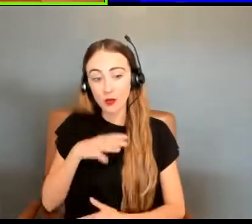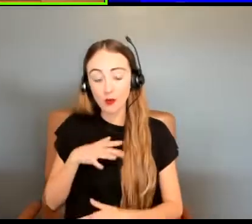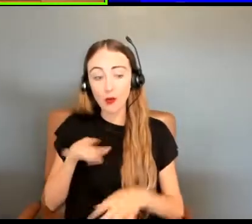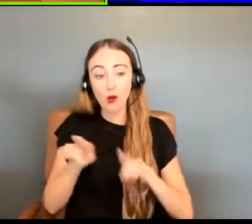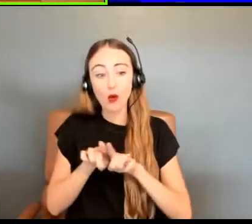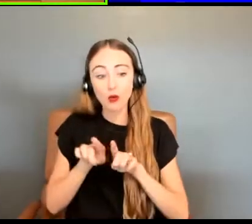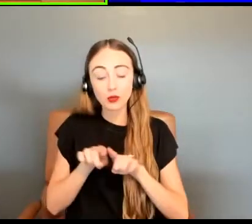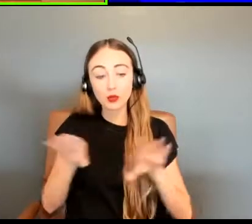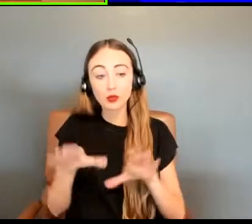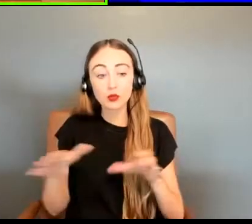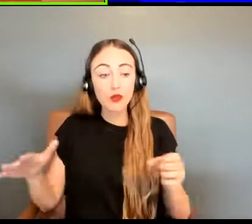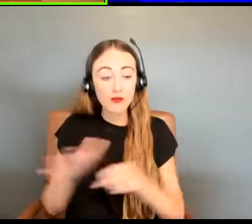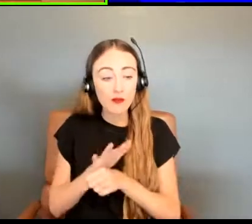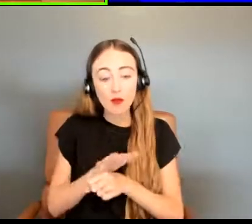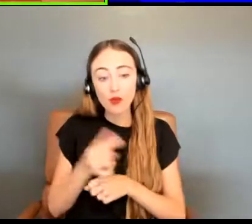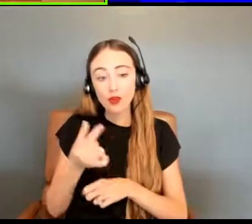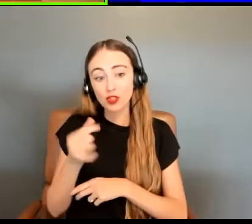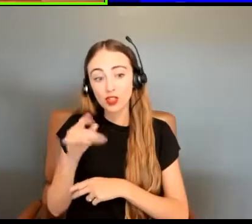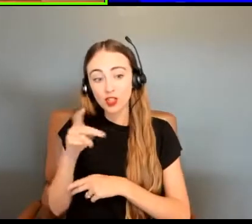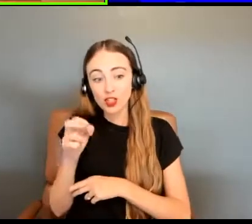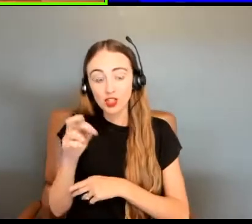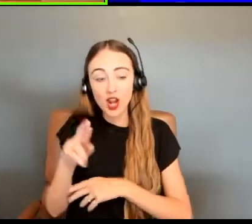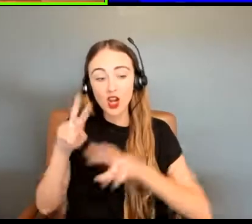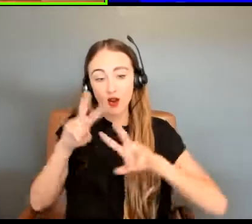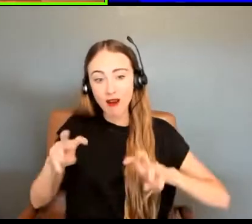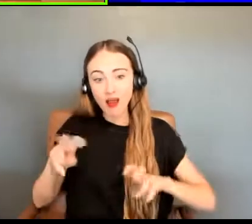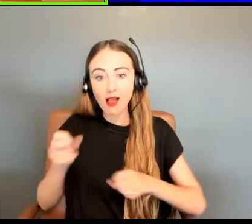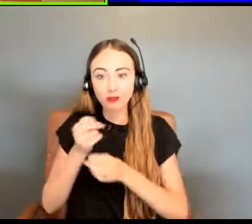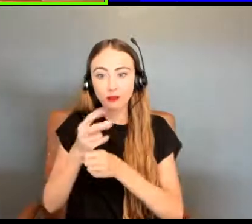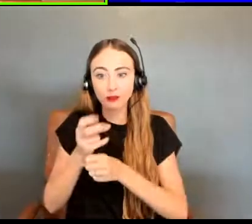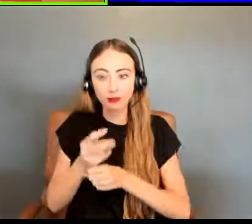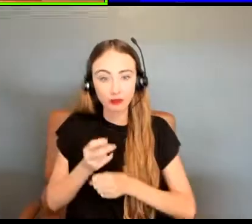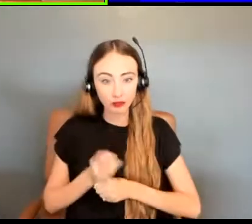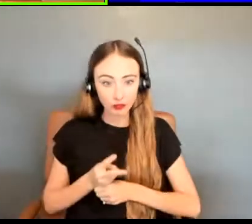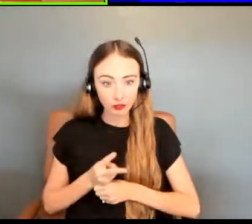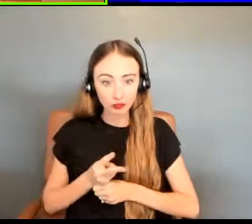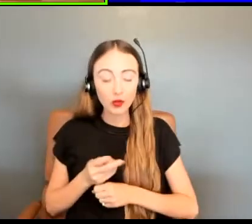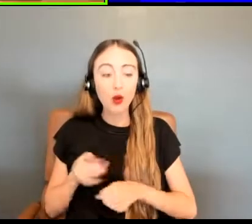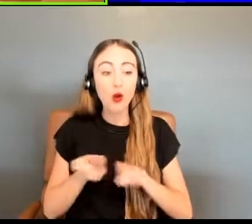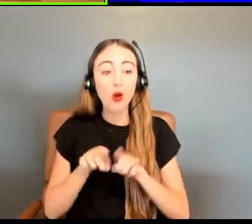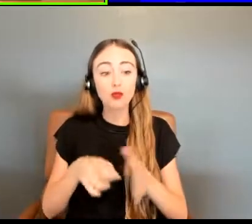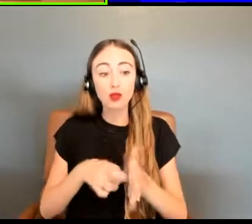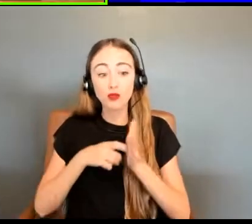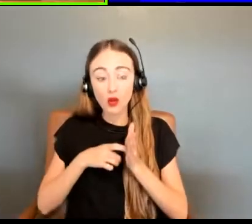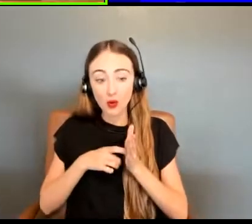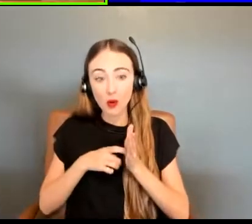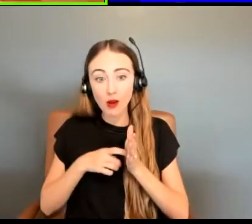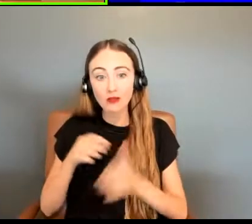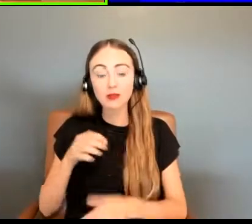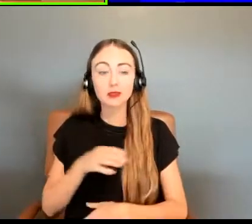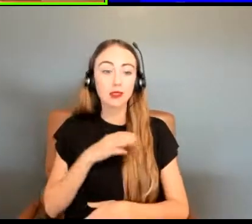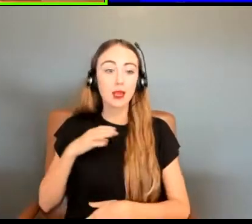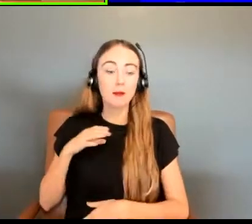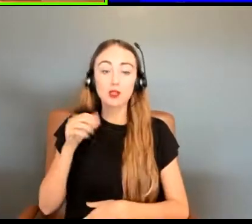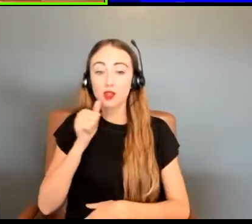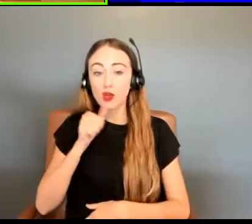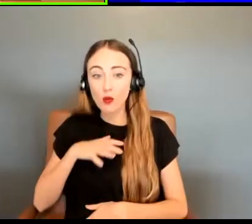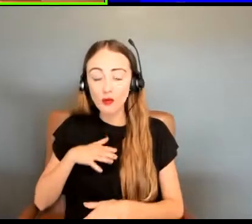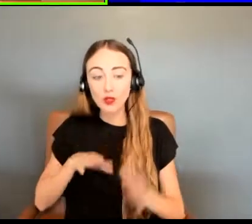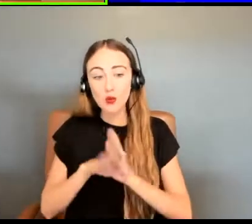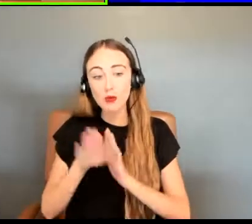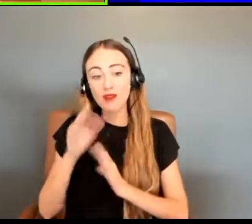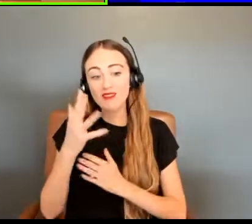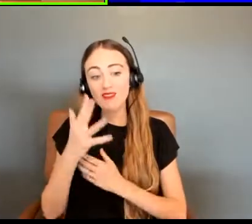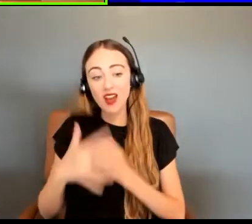comprehensive gender analysis every 2 years. And it requires the Commission for Women to develop a 5-year